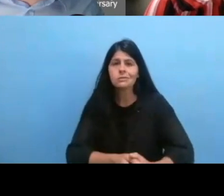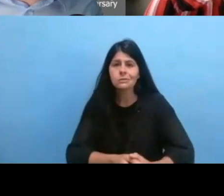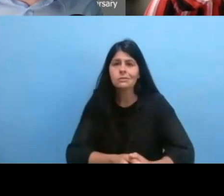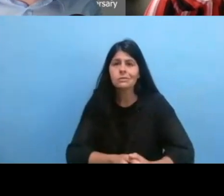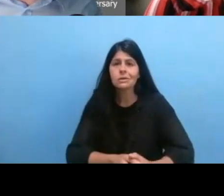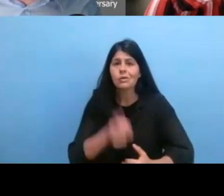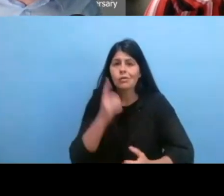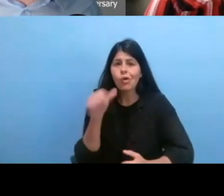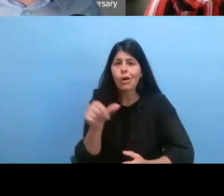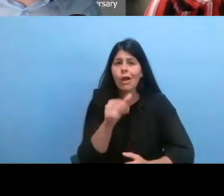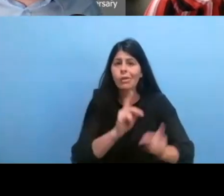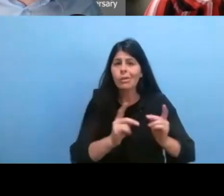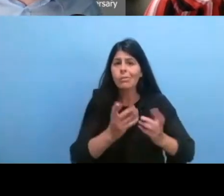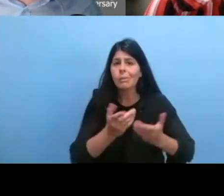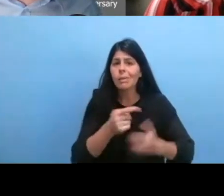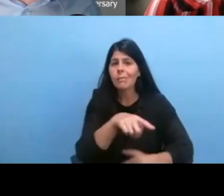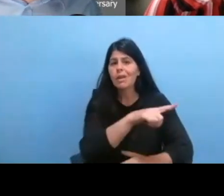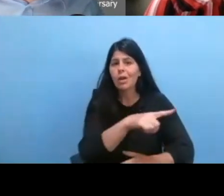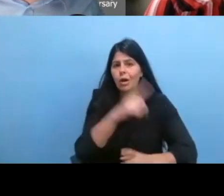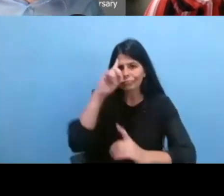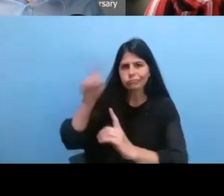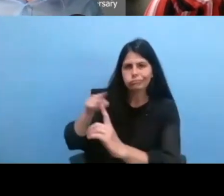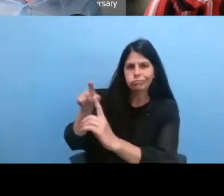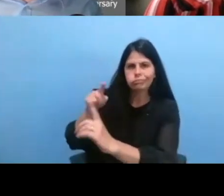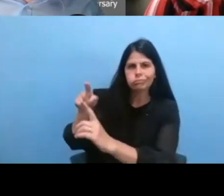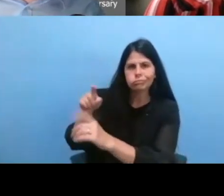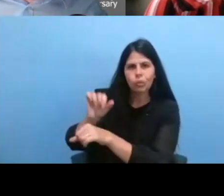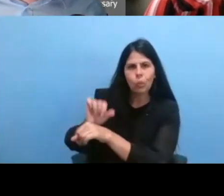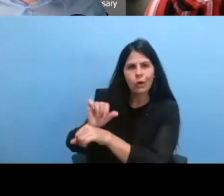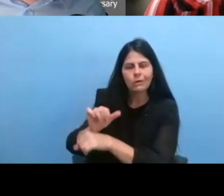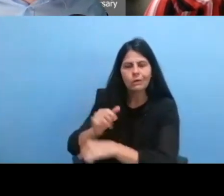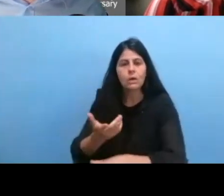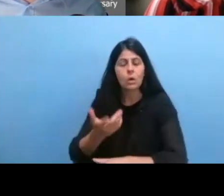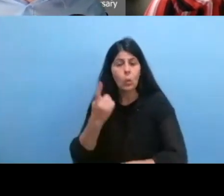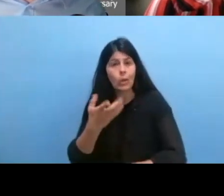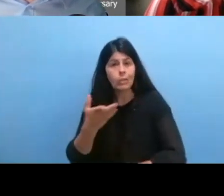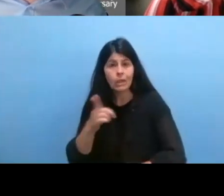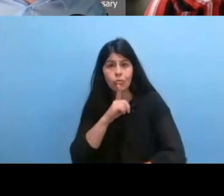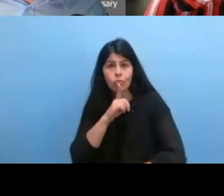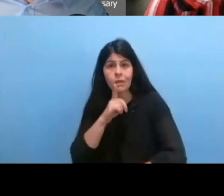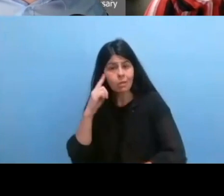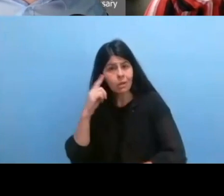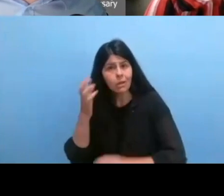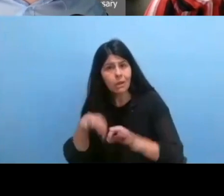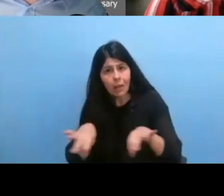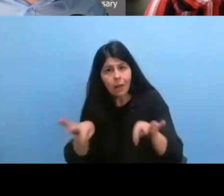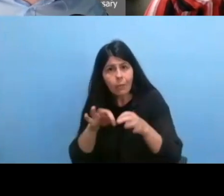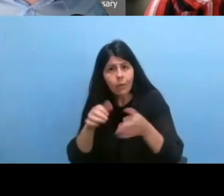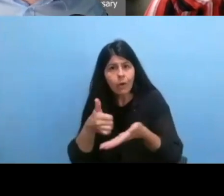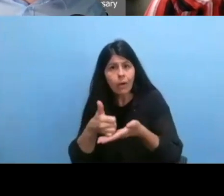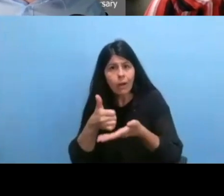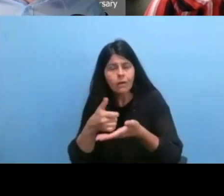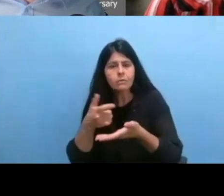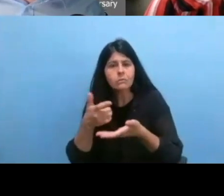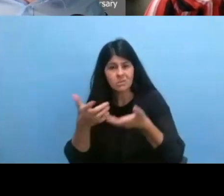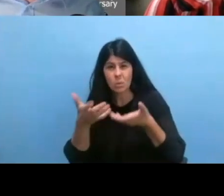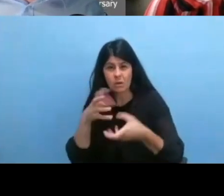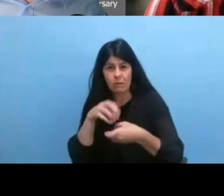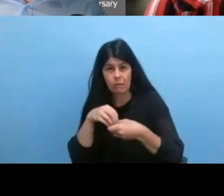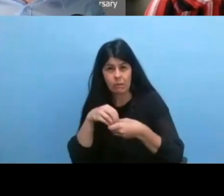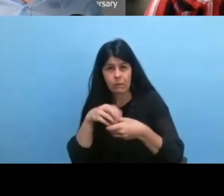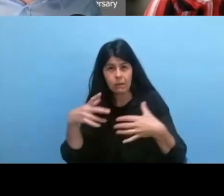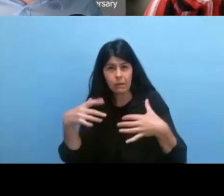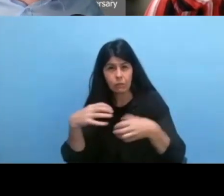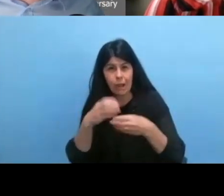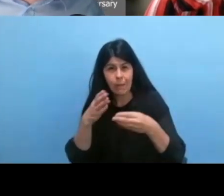pursuing employment. One thing that I think would be particularly helpful, if you want to include in your wrap up, is we talked a little bit about red